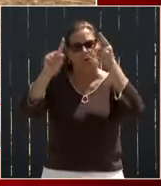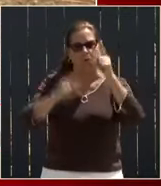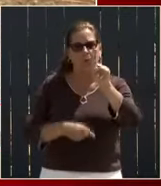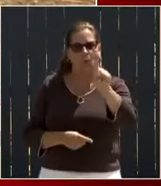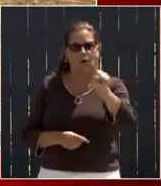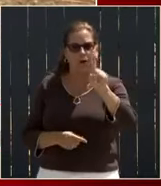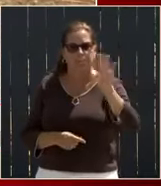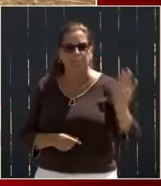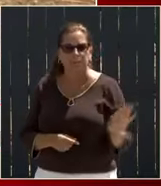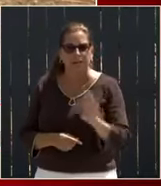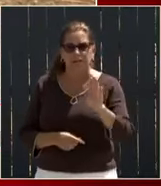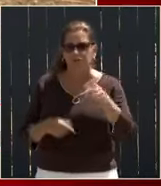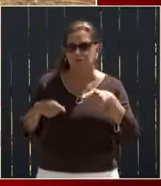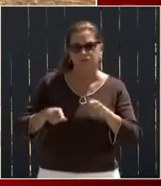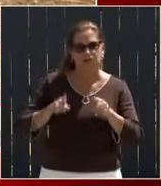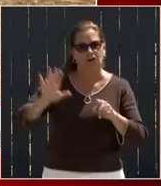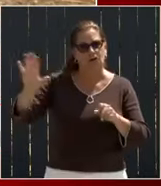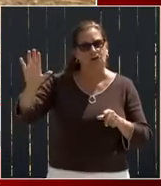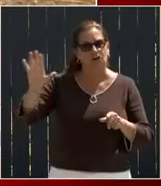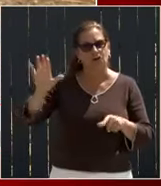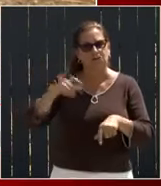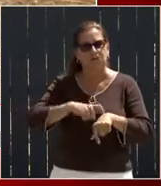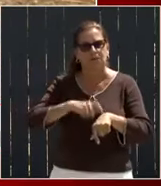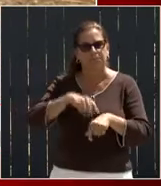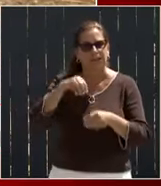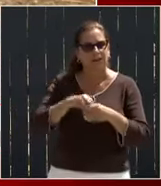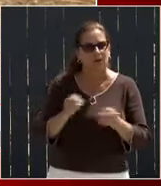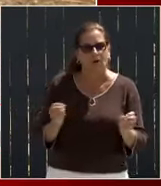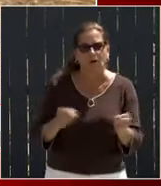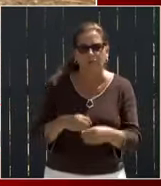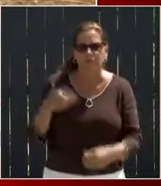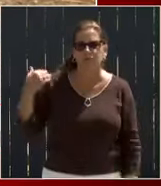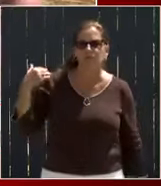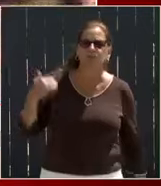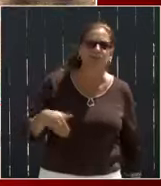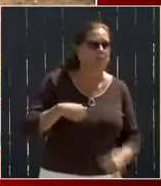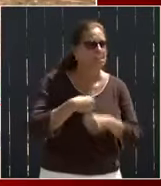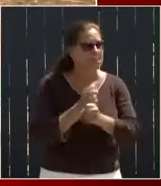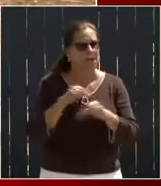That's worth us fighting for. Thank you.